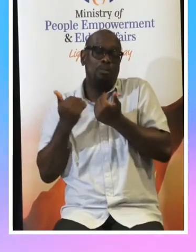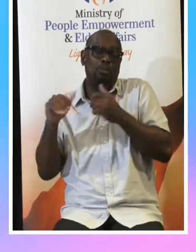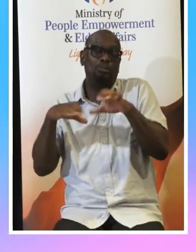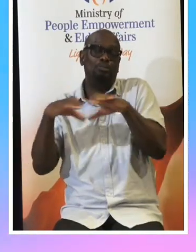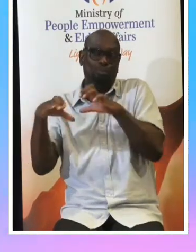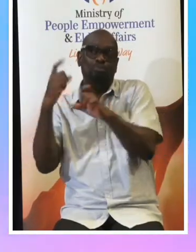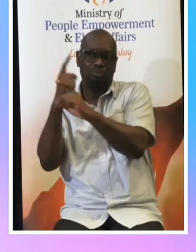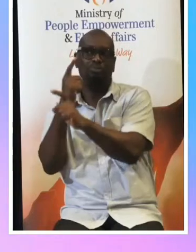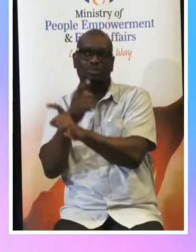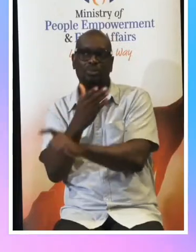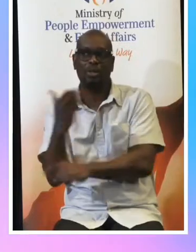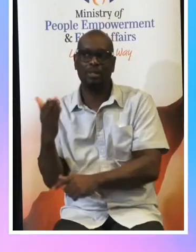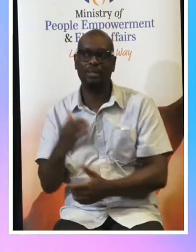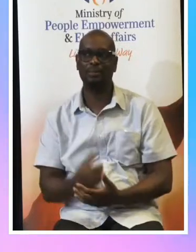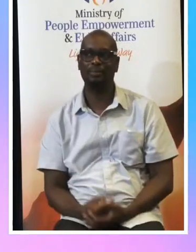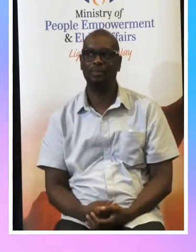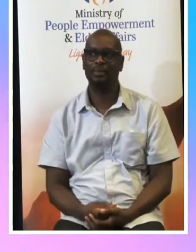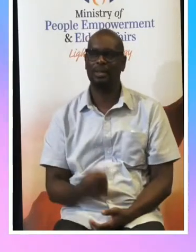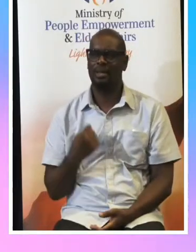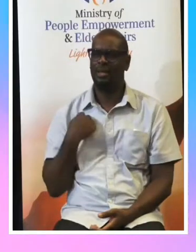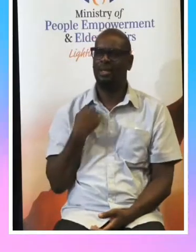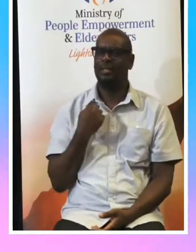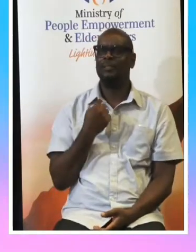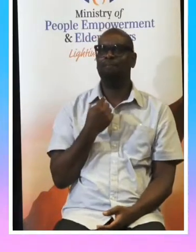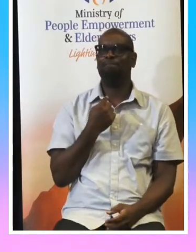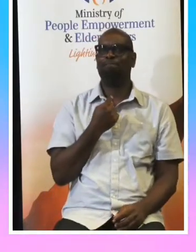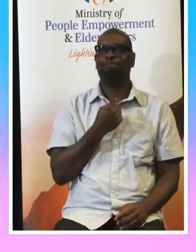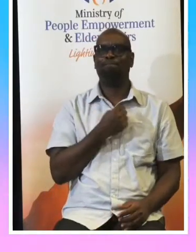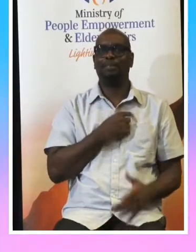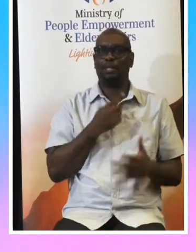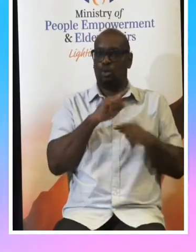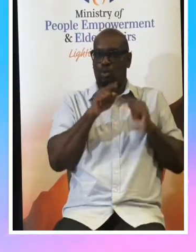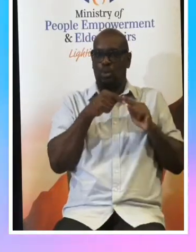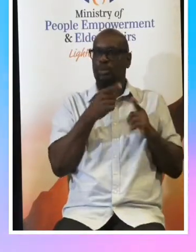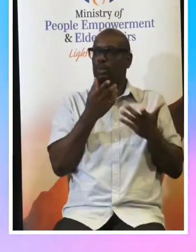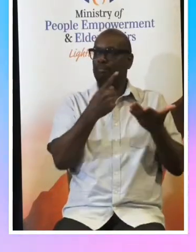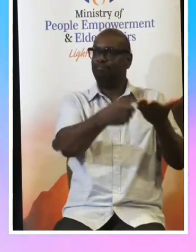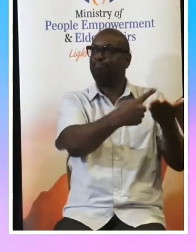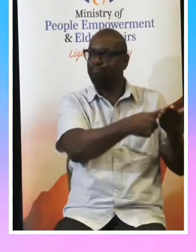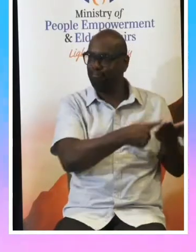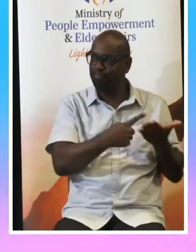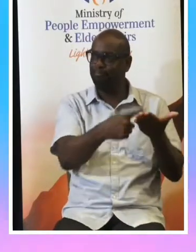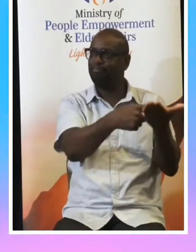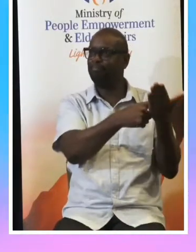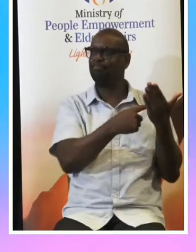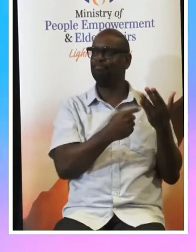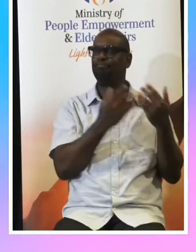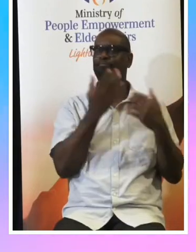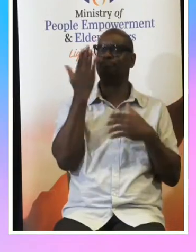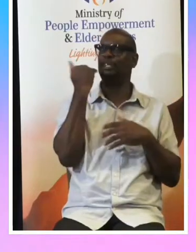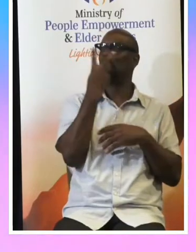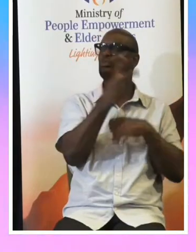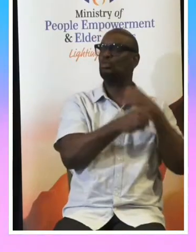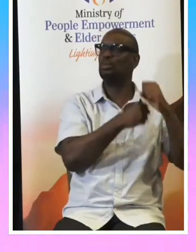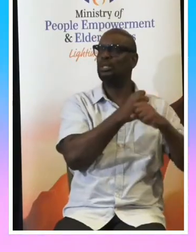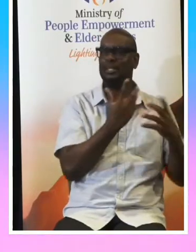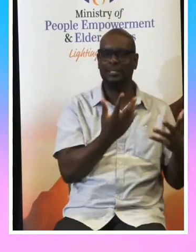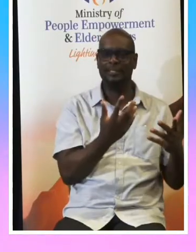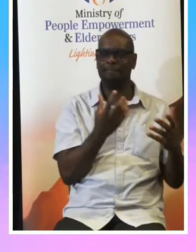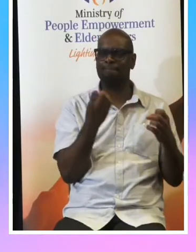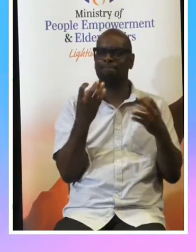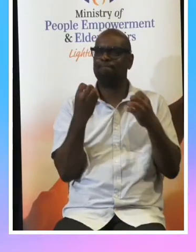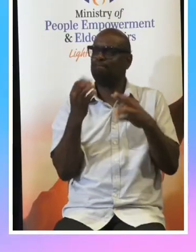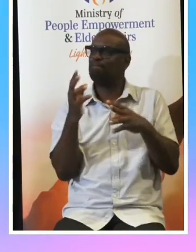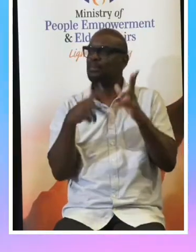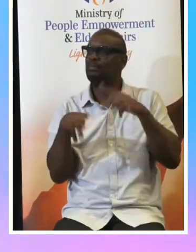that the expansive consultations that the committee engaged in revealed. So many